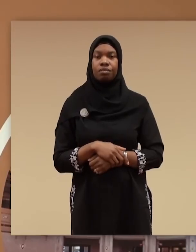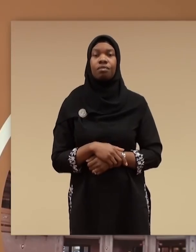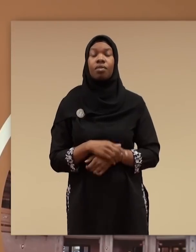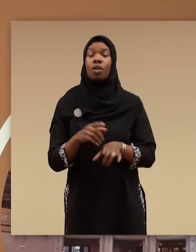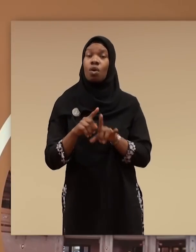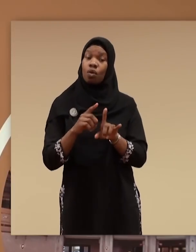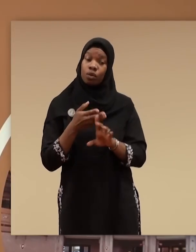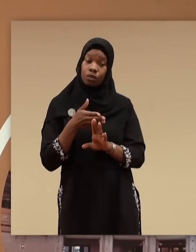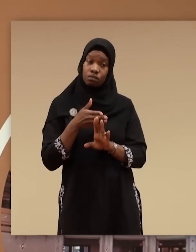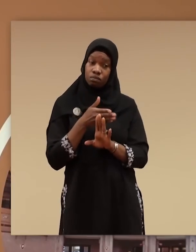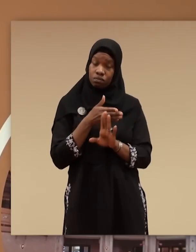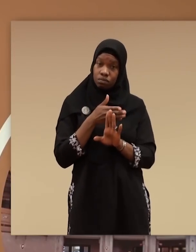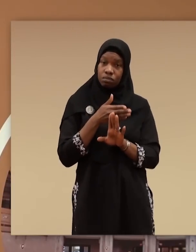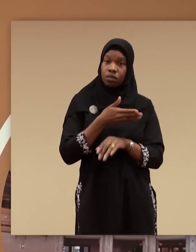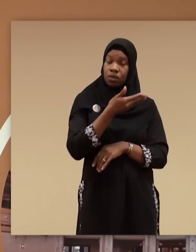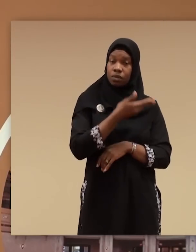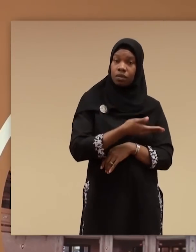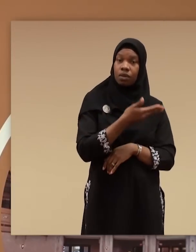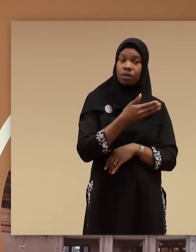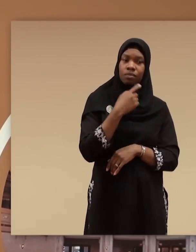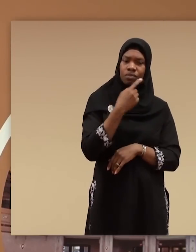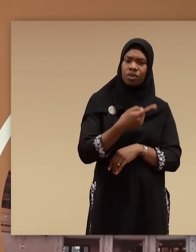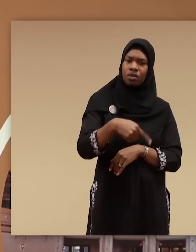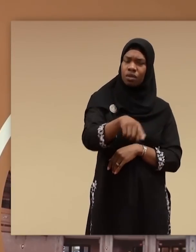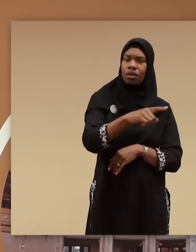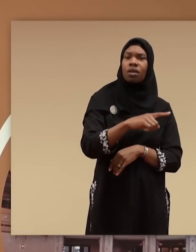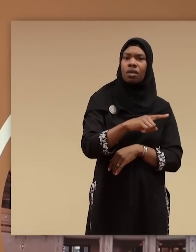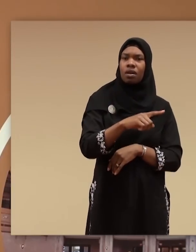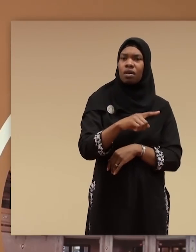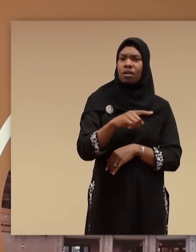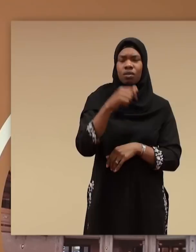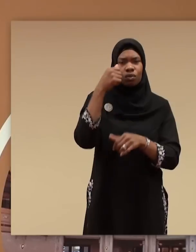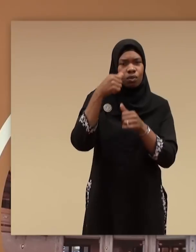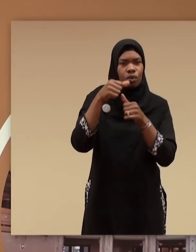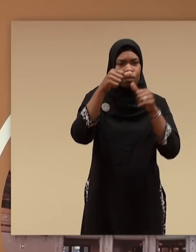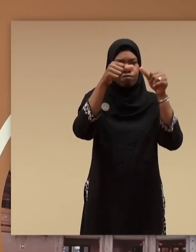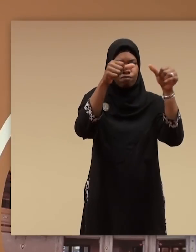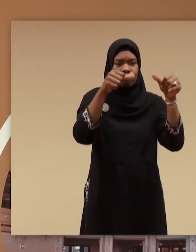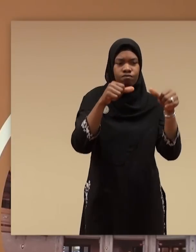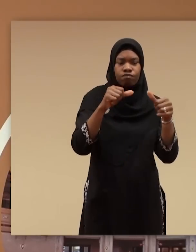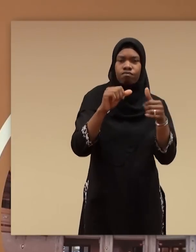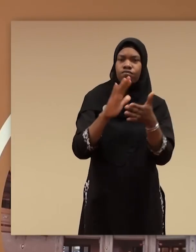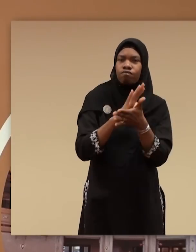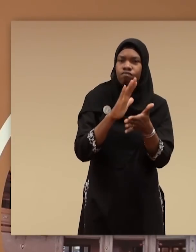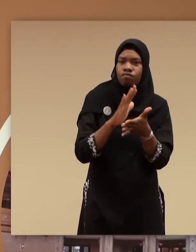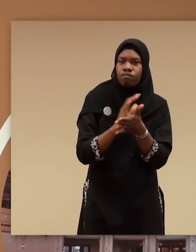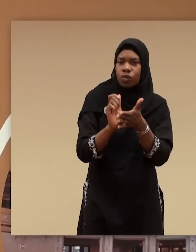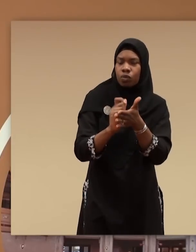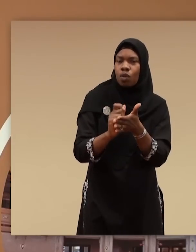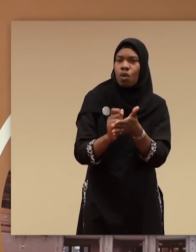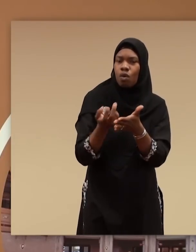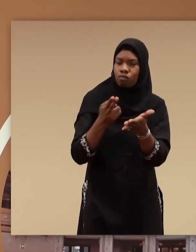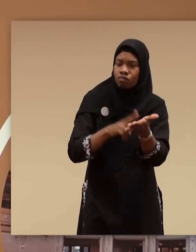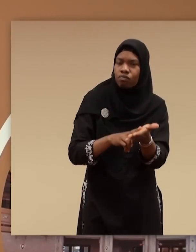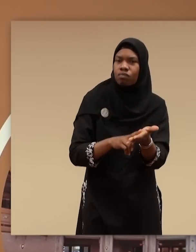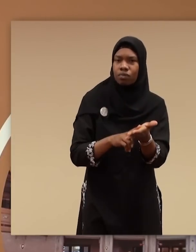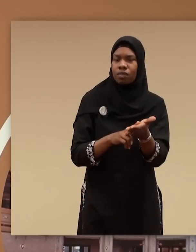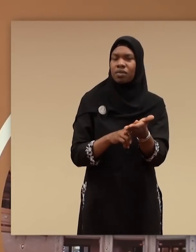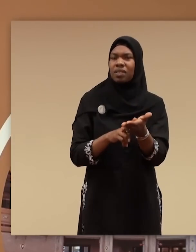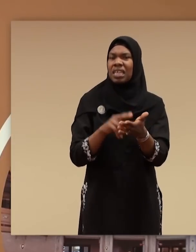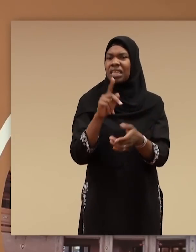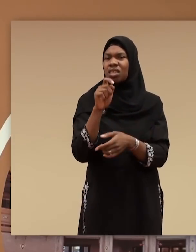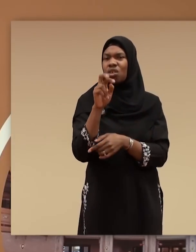they wrote has been eaten up by the termite. And there's nothing left of